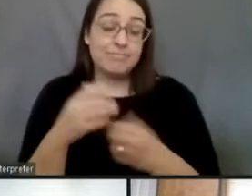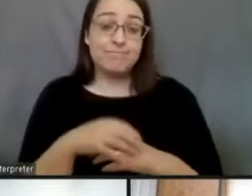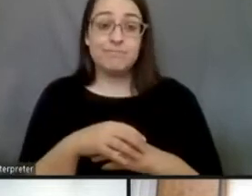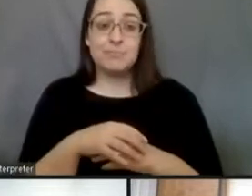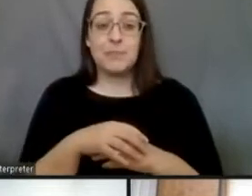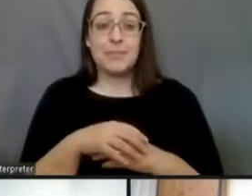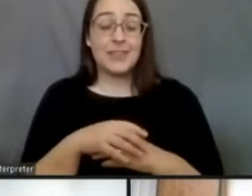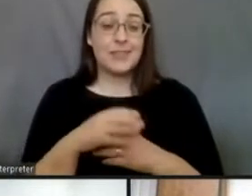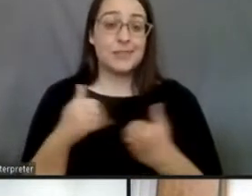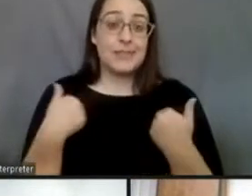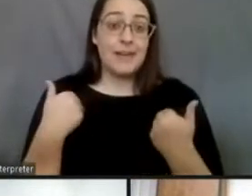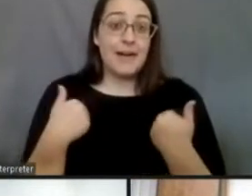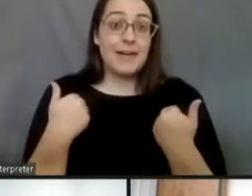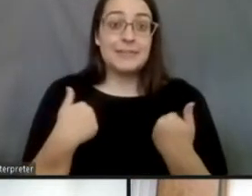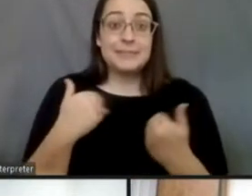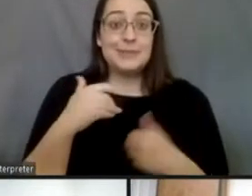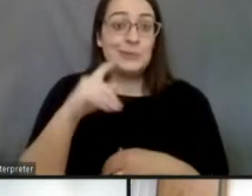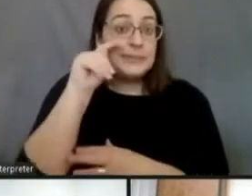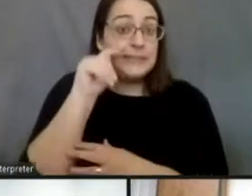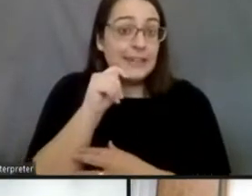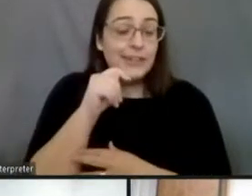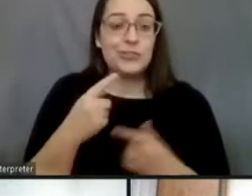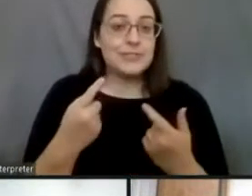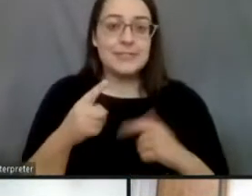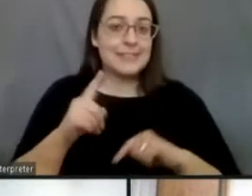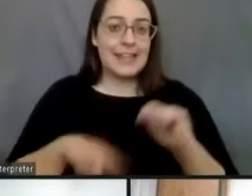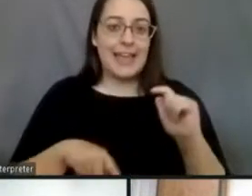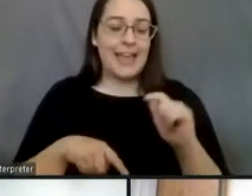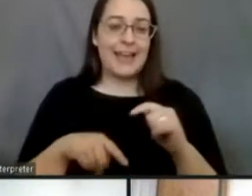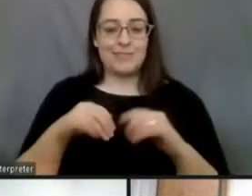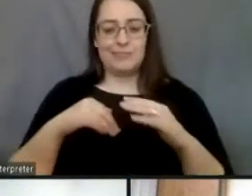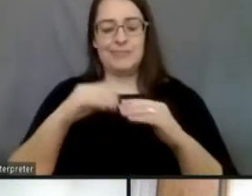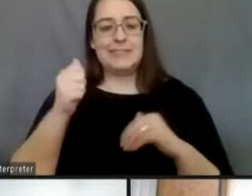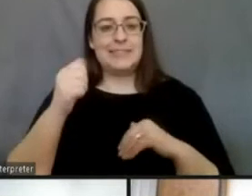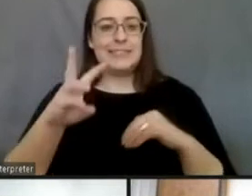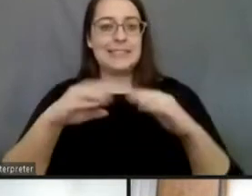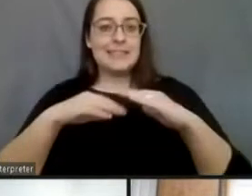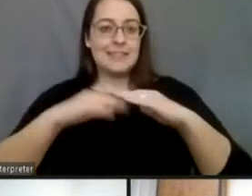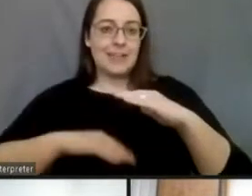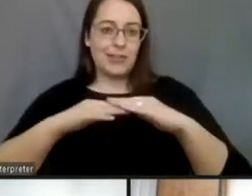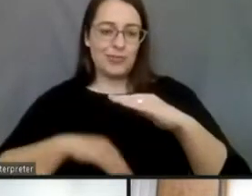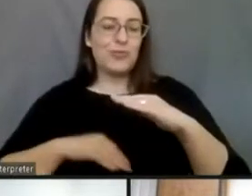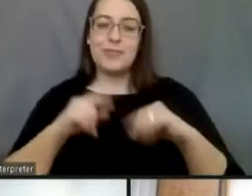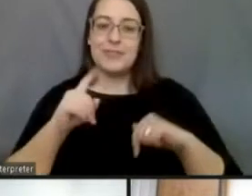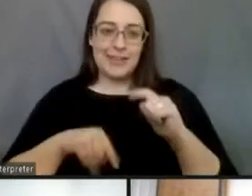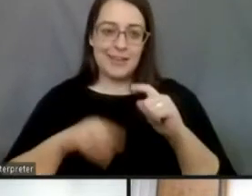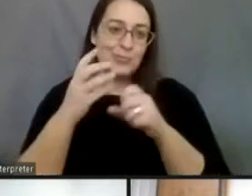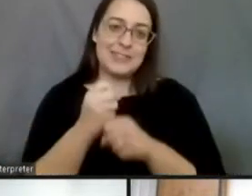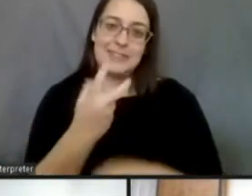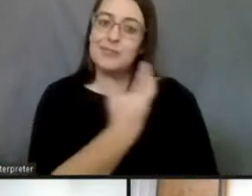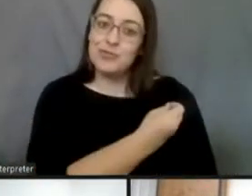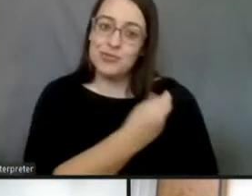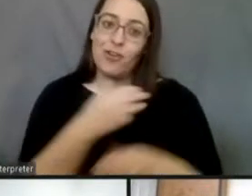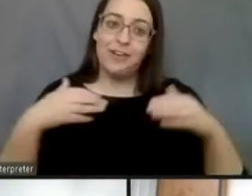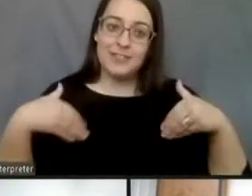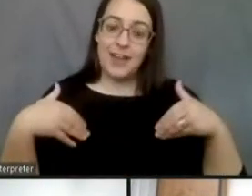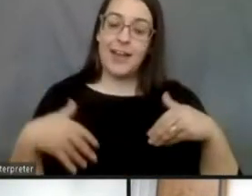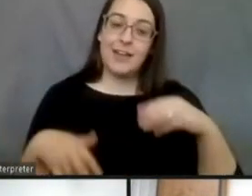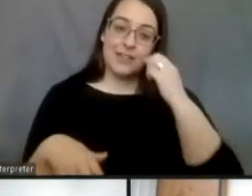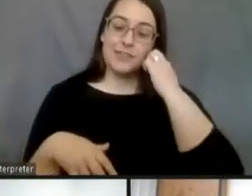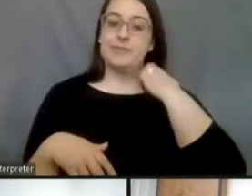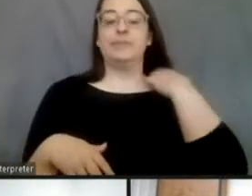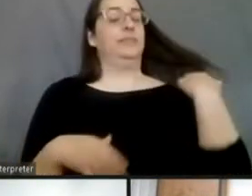our adolescents below the age of 16 who are not yet approved to receive the vaccination. And also, for the most